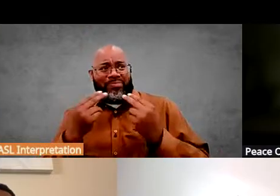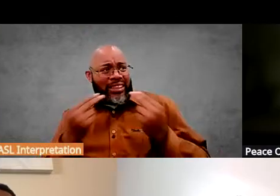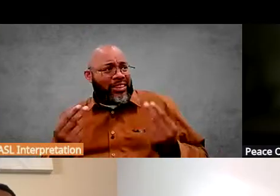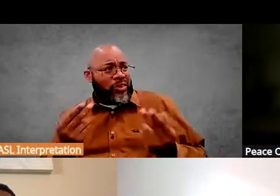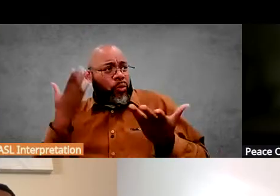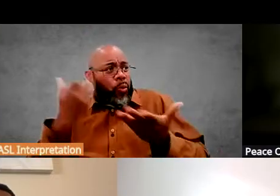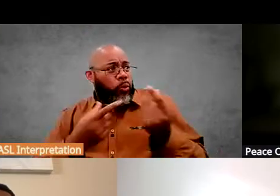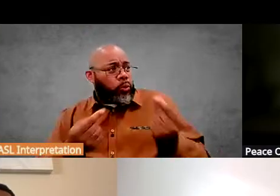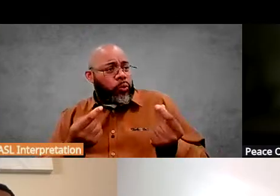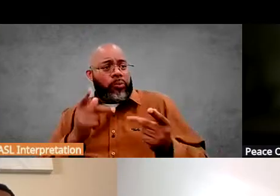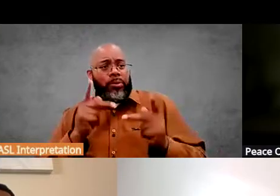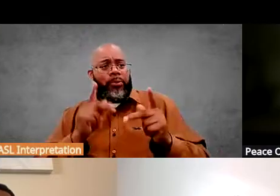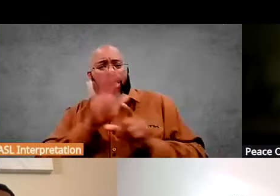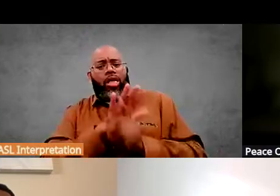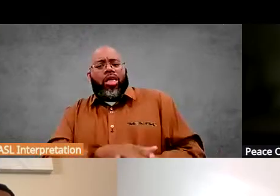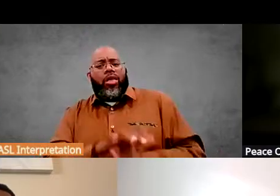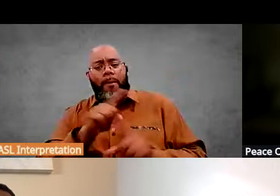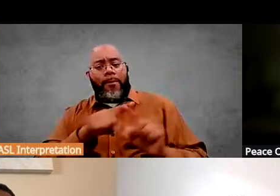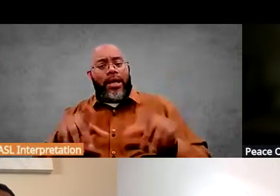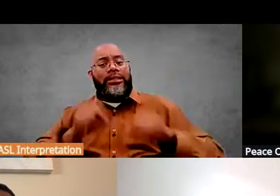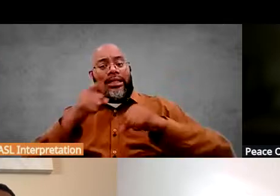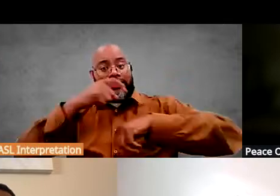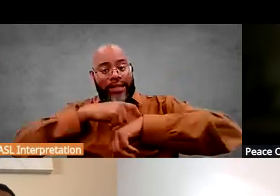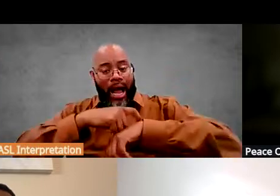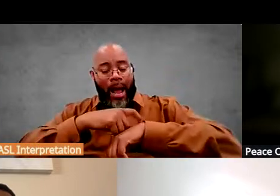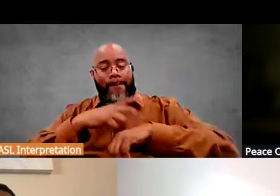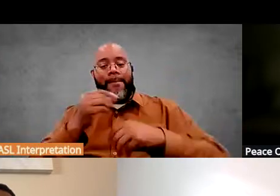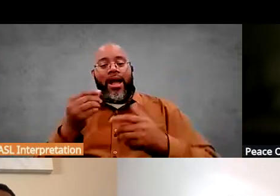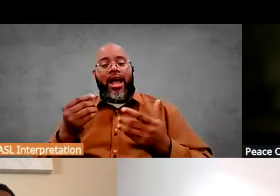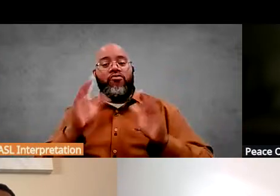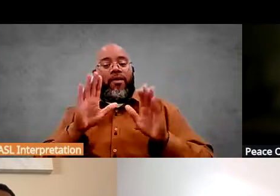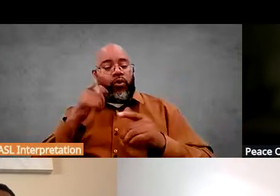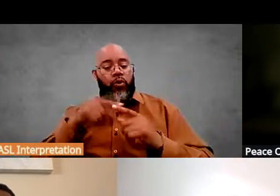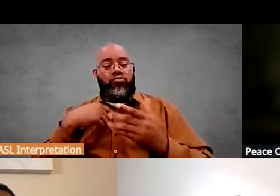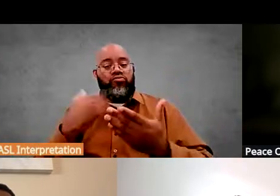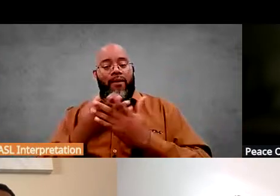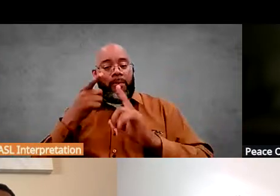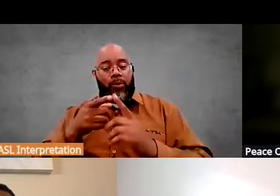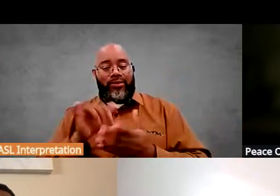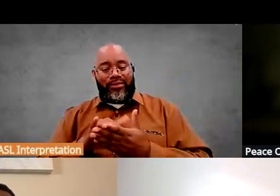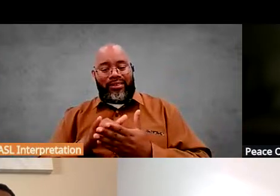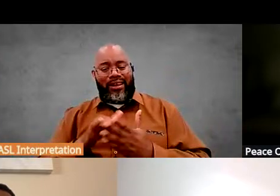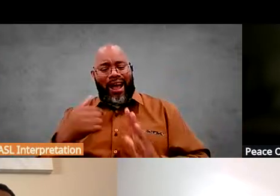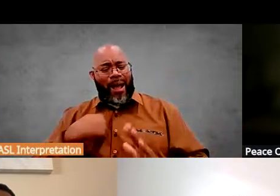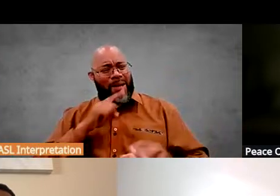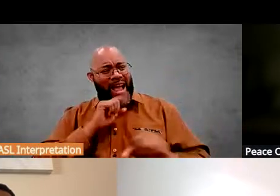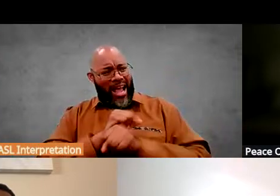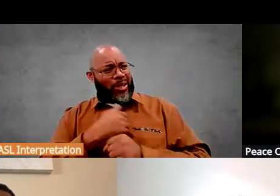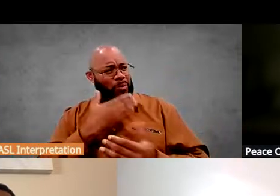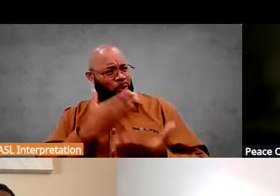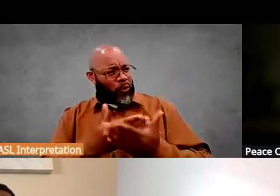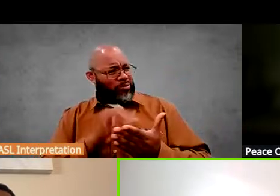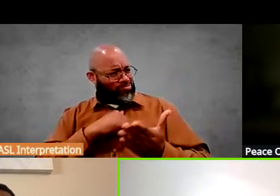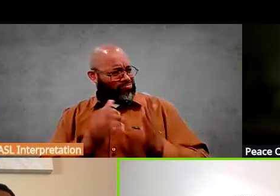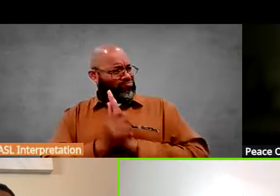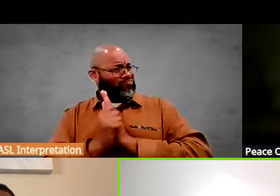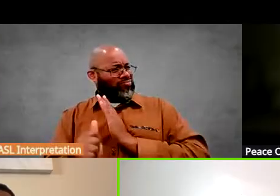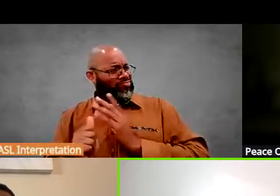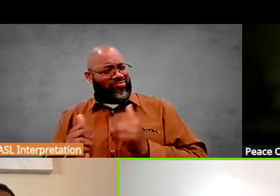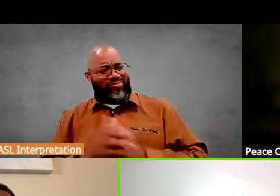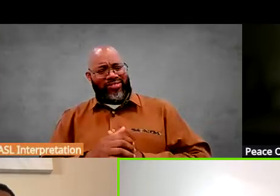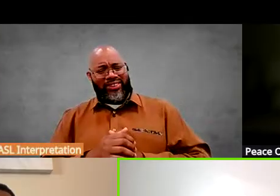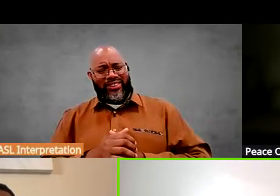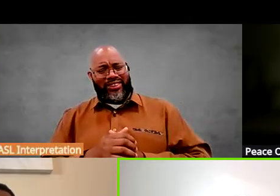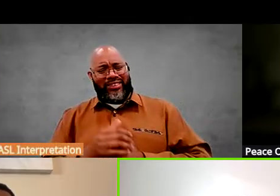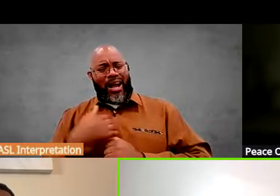will push down on you. But it takes time and grit for you to get to a point where you're like, I'm actually really good at this. Yeah. Yeah, I'm